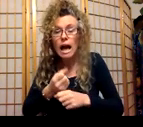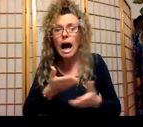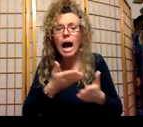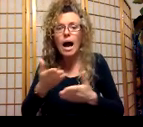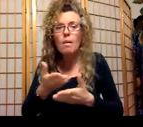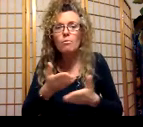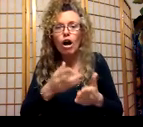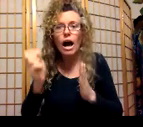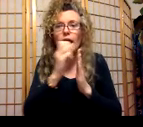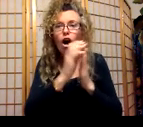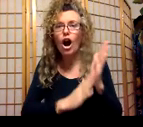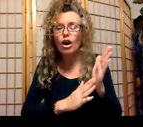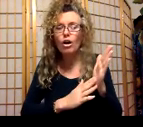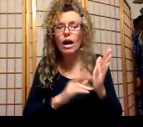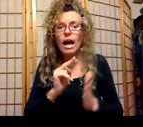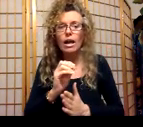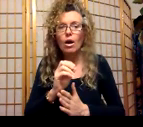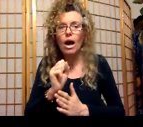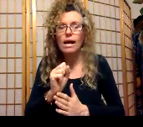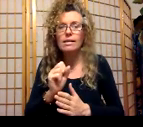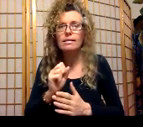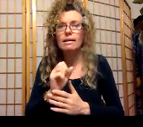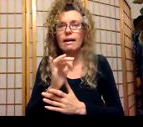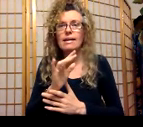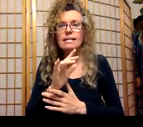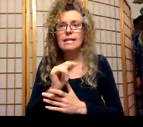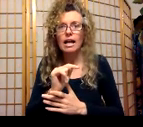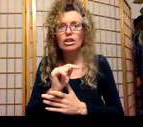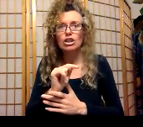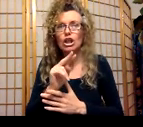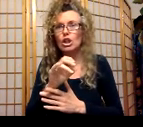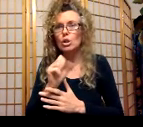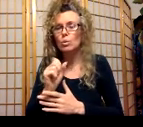from NOS, Dutch news channel, which anyone can Google.